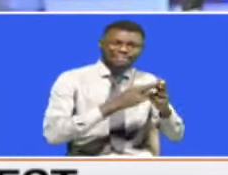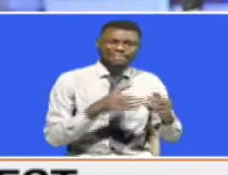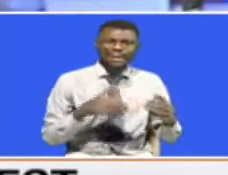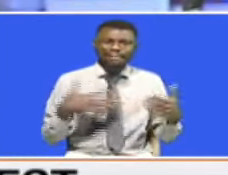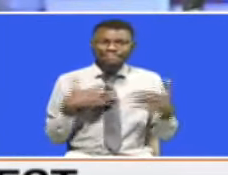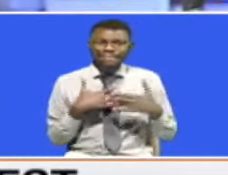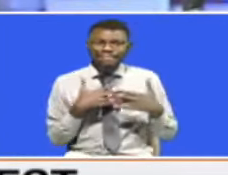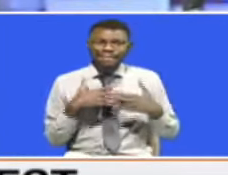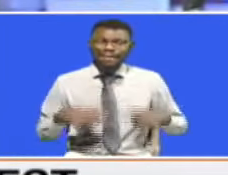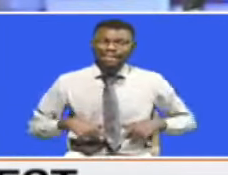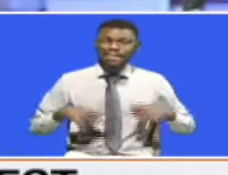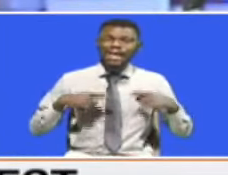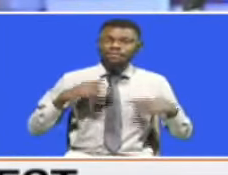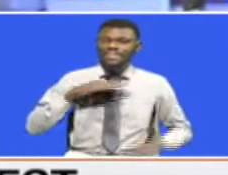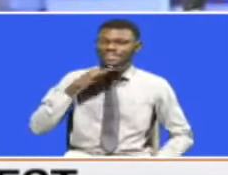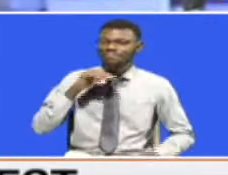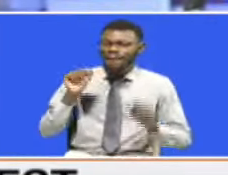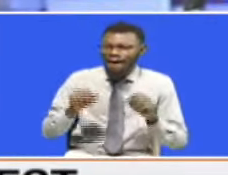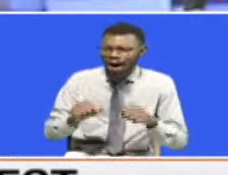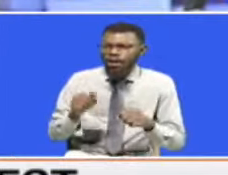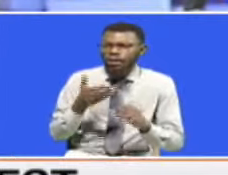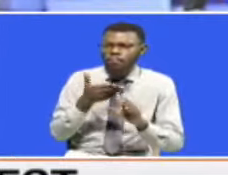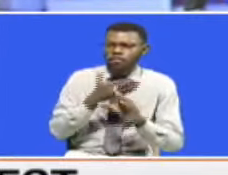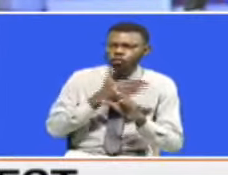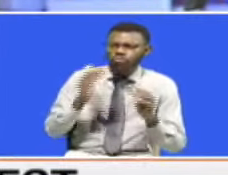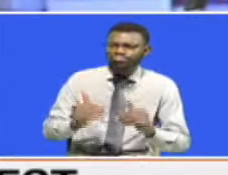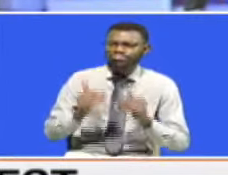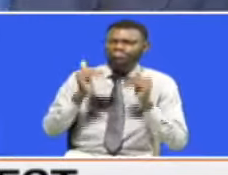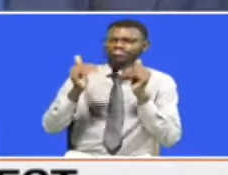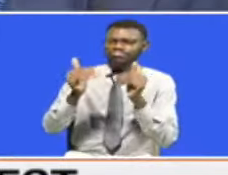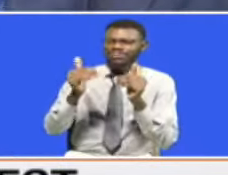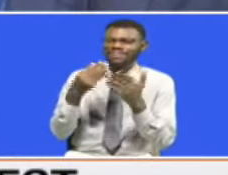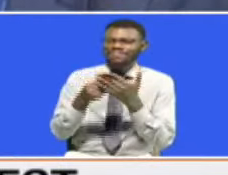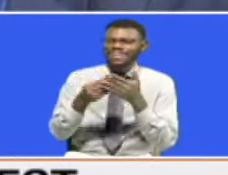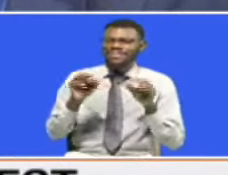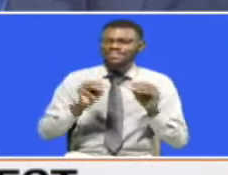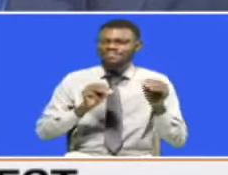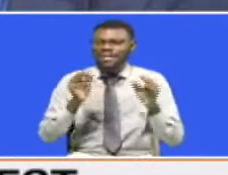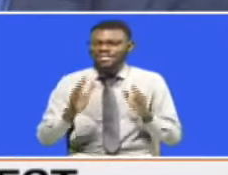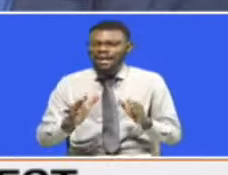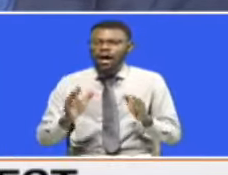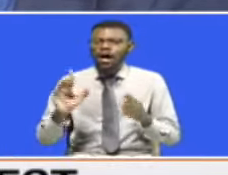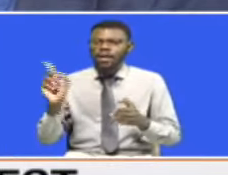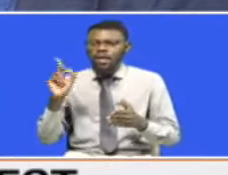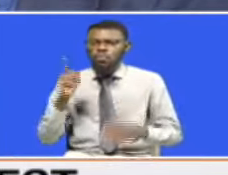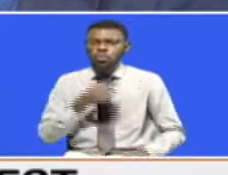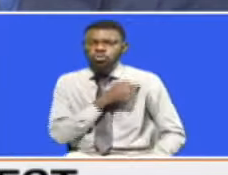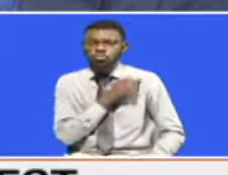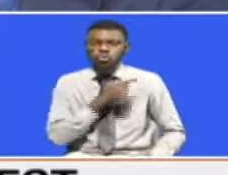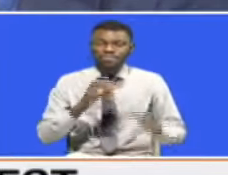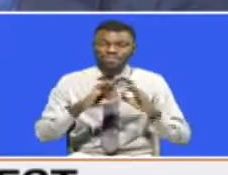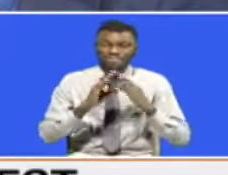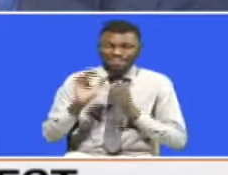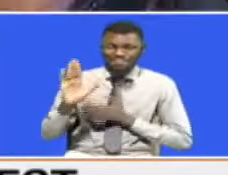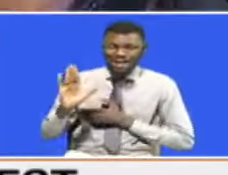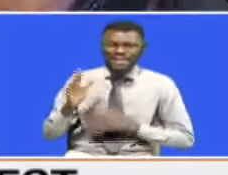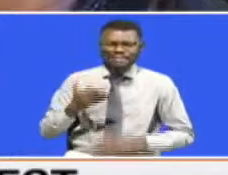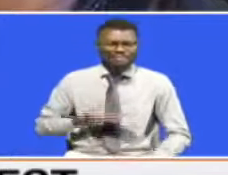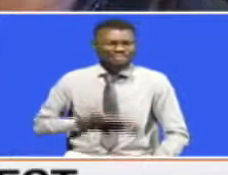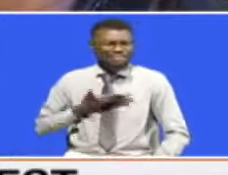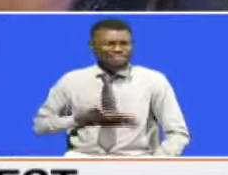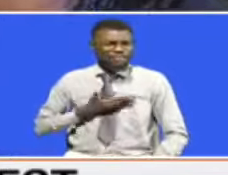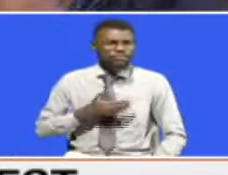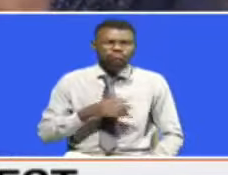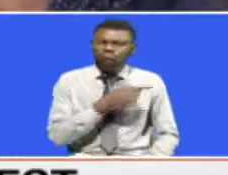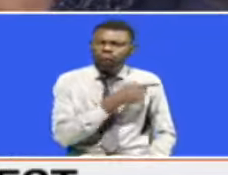was promoted to the acting finance manager of the Nairobi Hospital. His family is angry that their son was murdered,